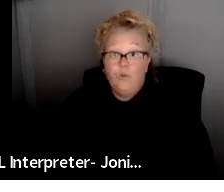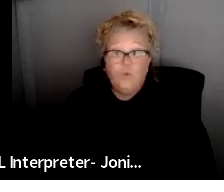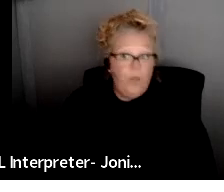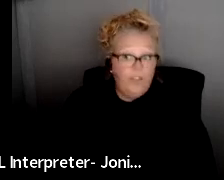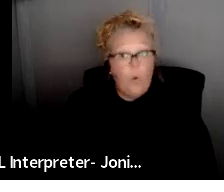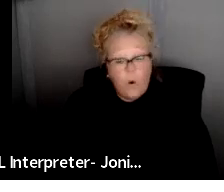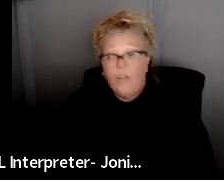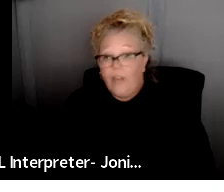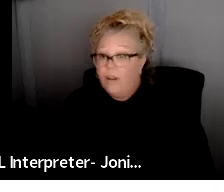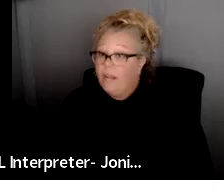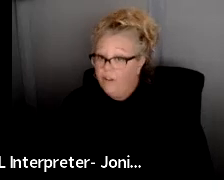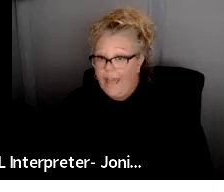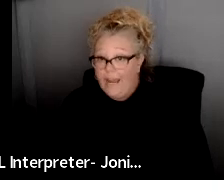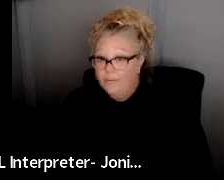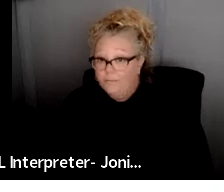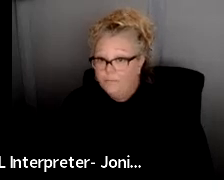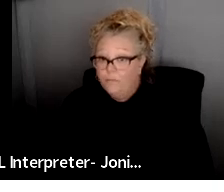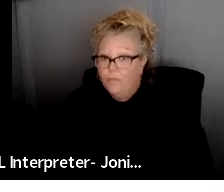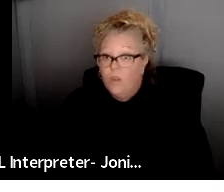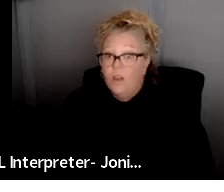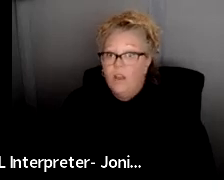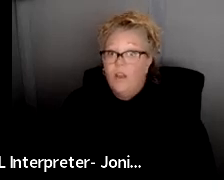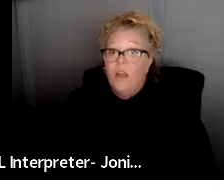be used with or without a hearing aid.